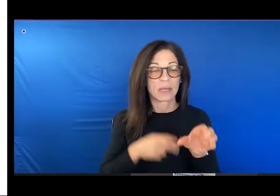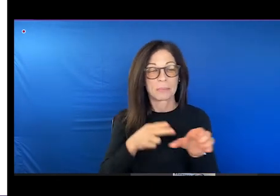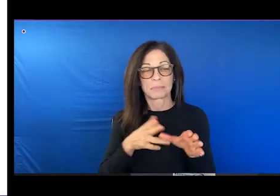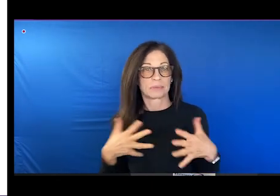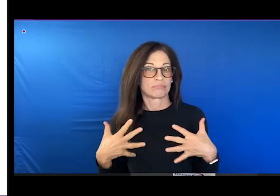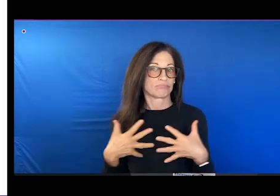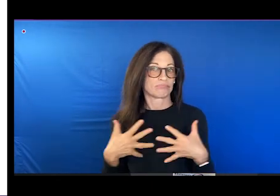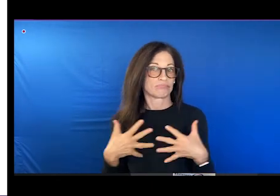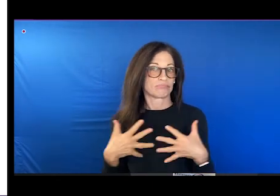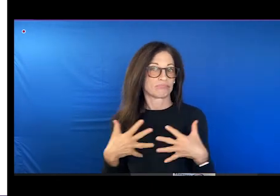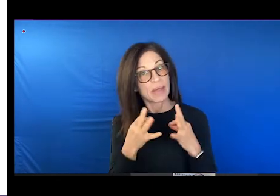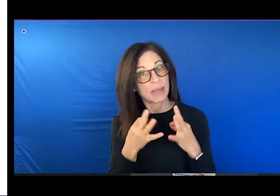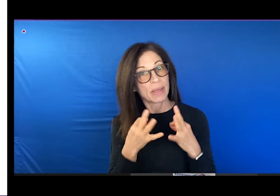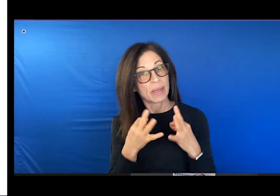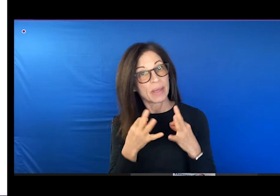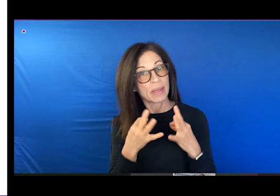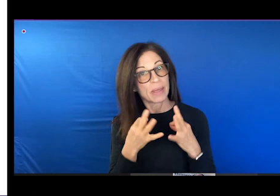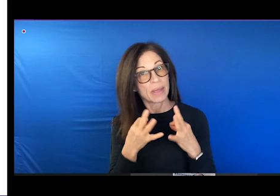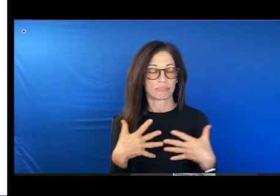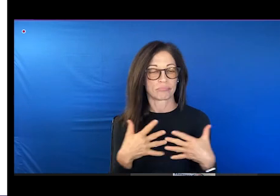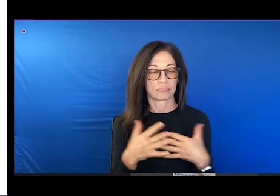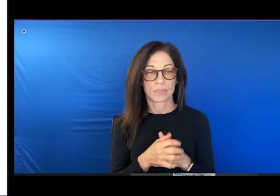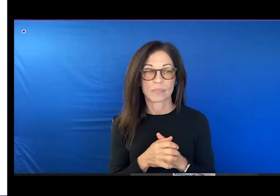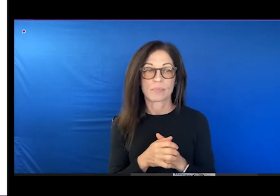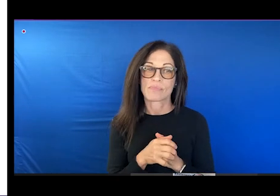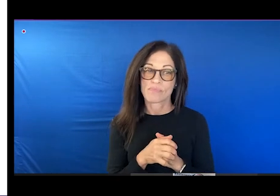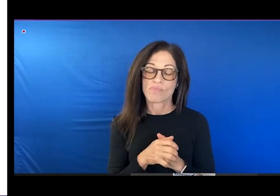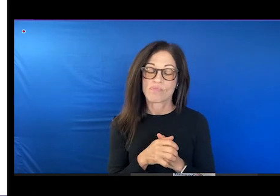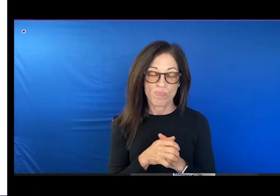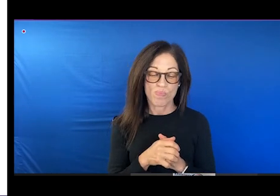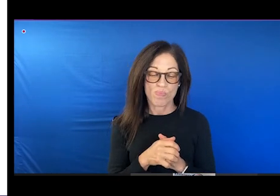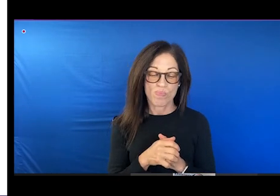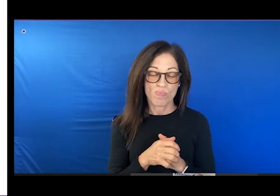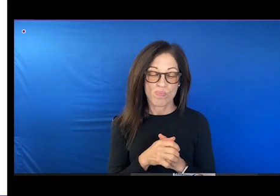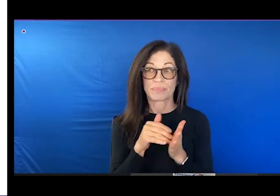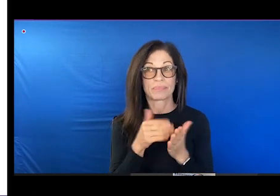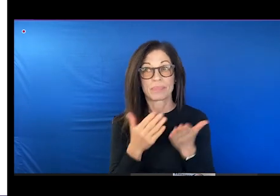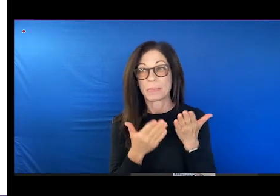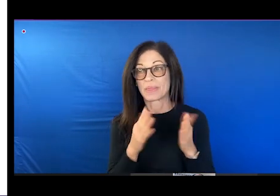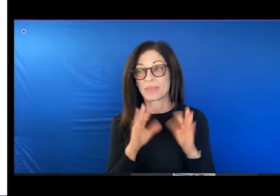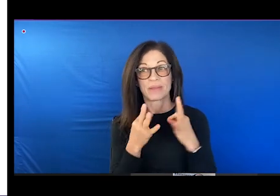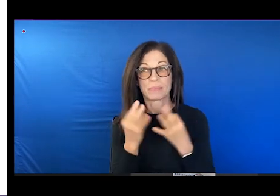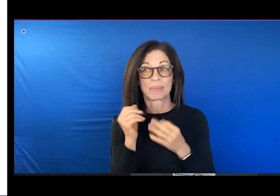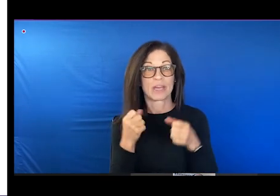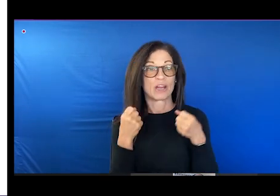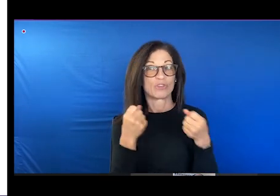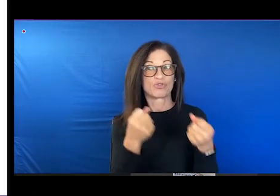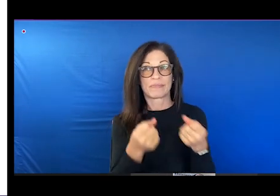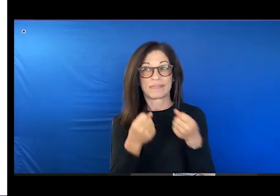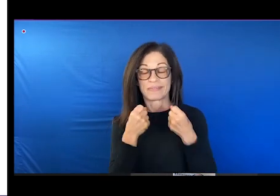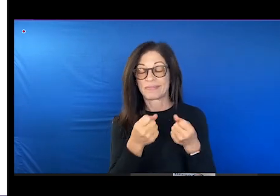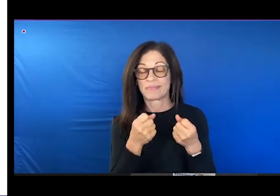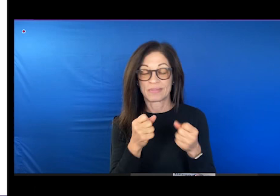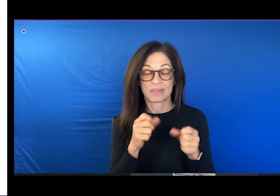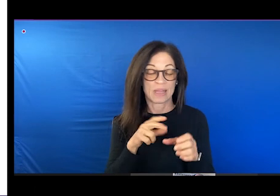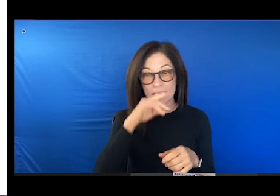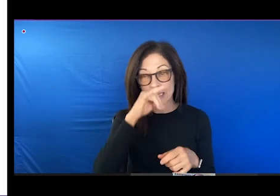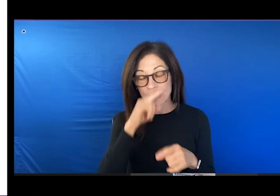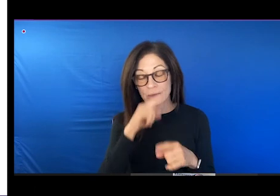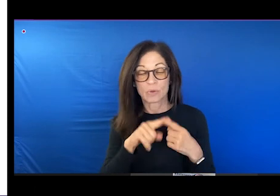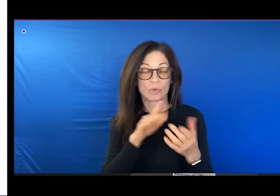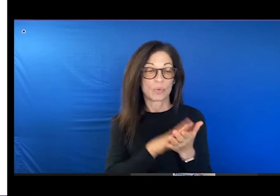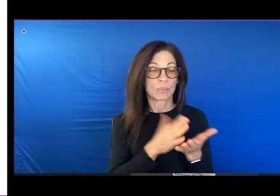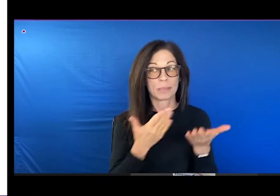skills, participants are fearful, families are fearful, right? It's often, you know, the family may have driven their child to and